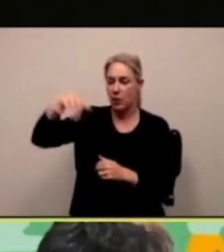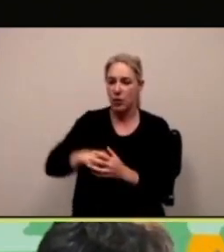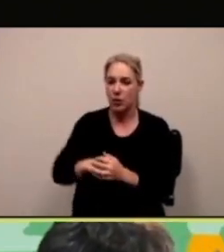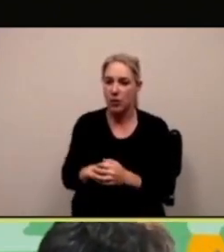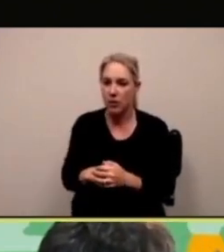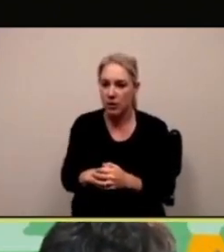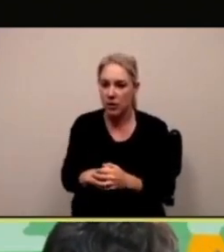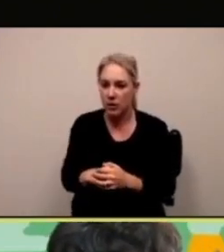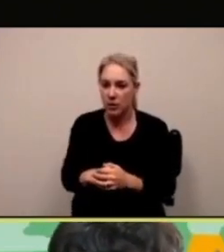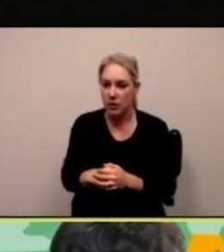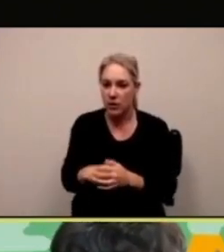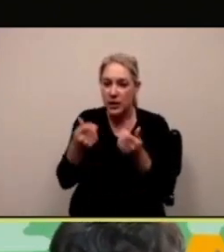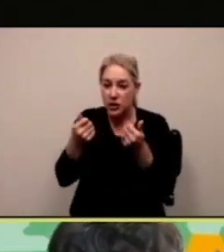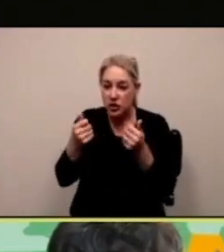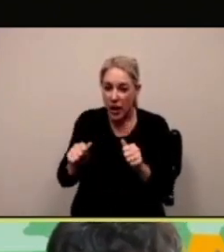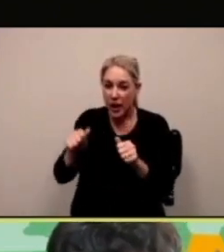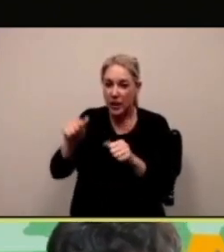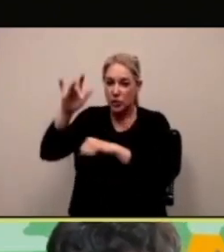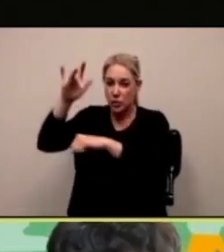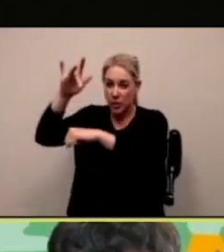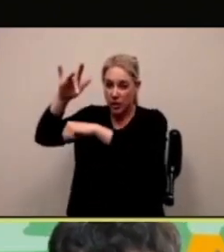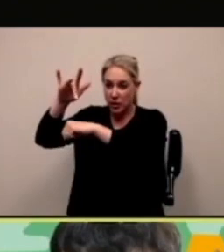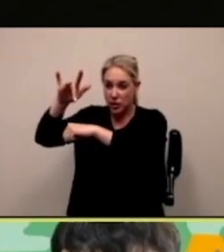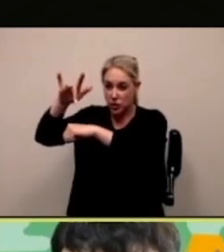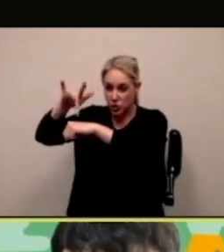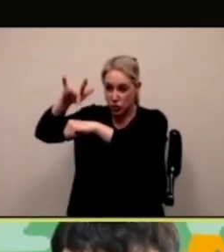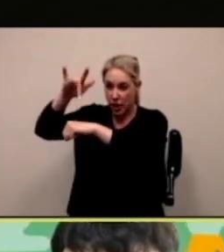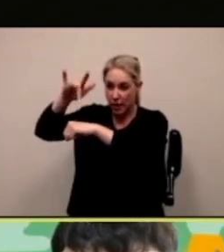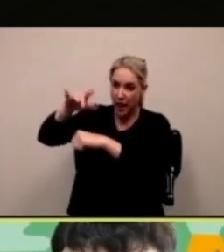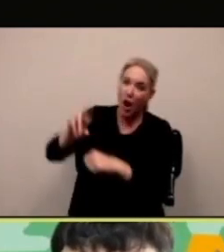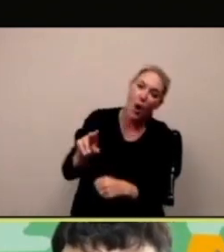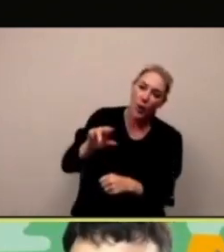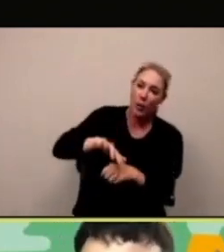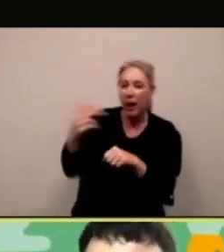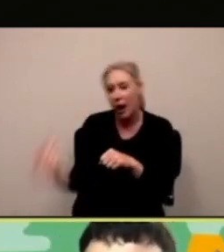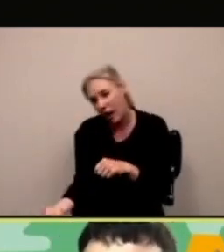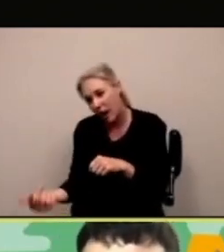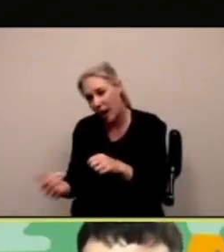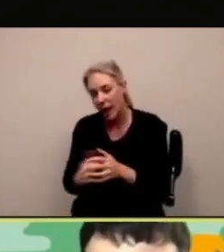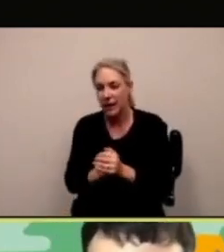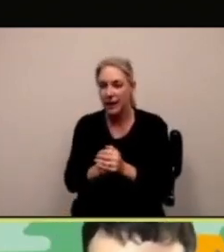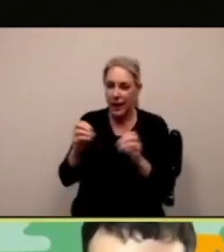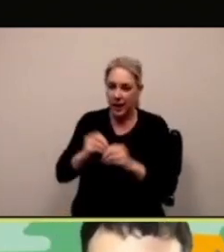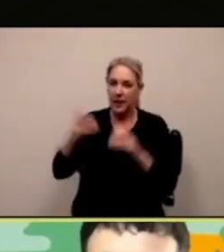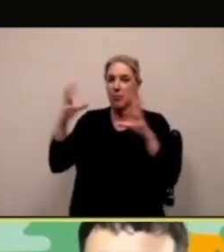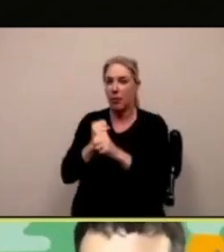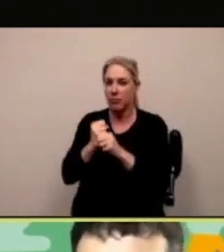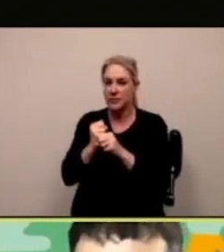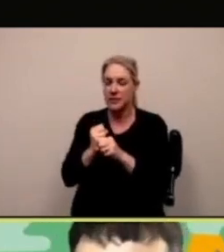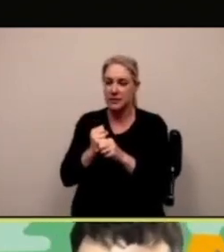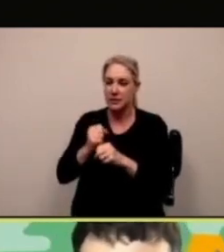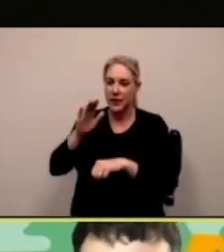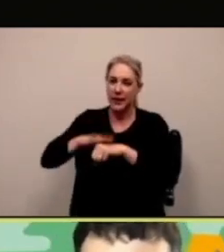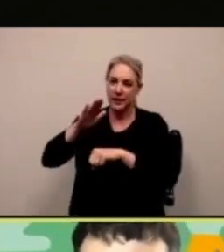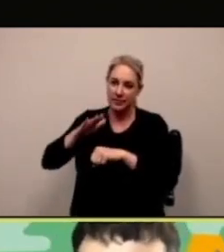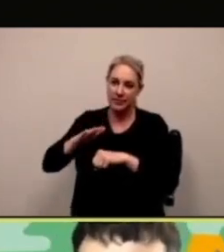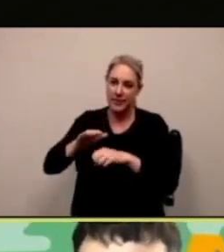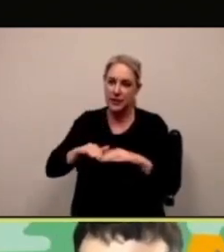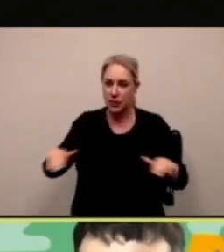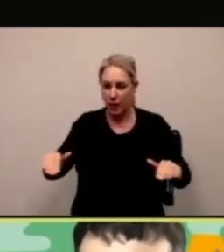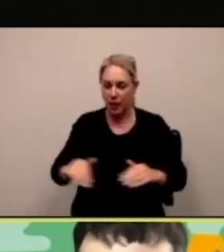just drop it gently on the tower. Oh no, it's fallen over anyway. And then it pops when it hits the ground. So you get the idea. It's